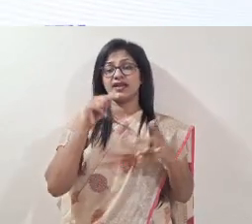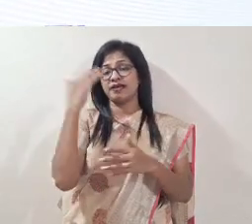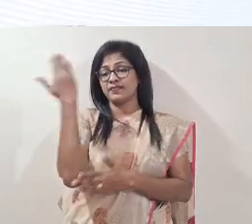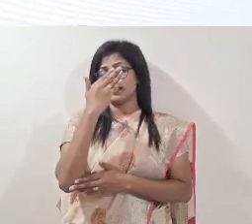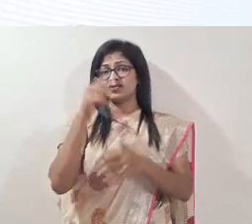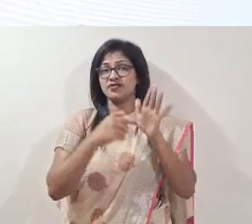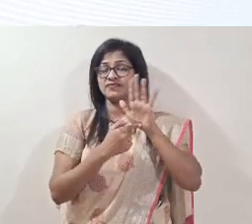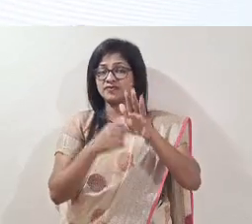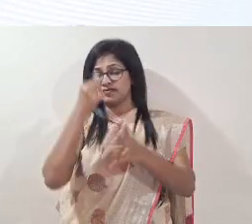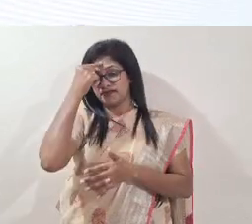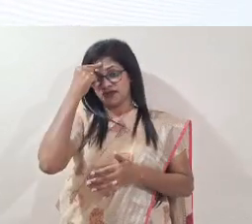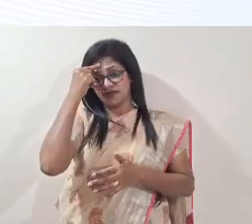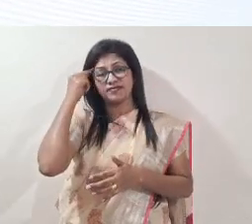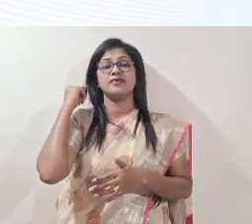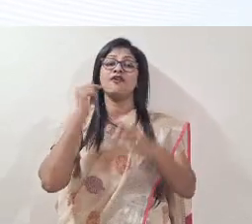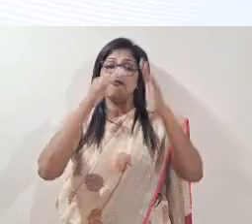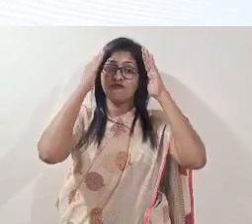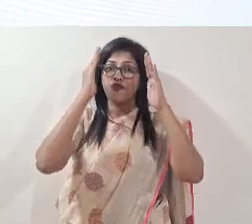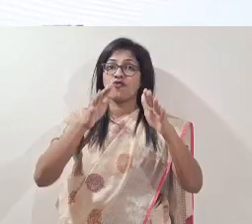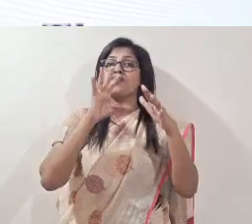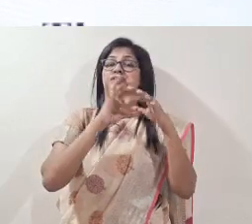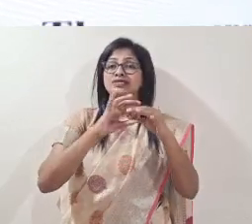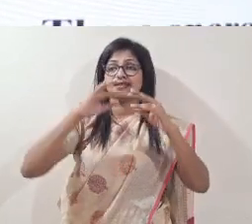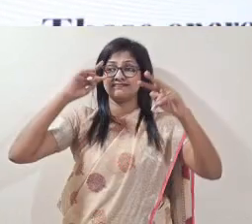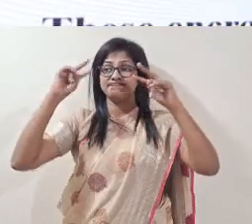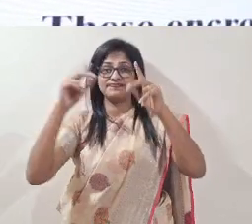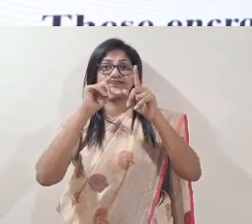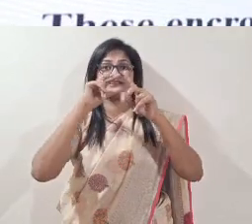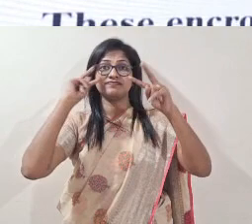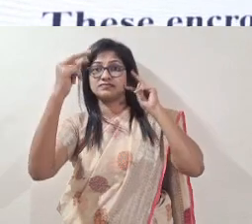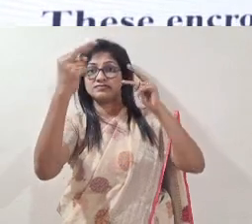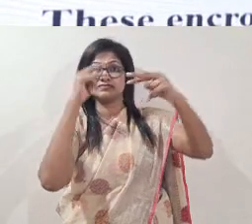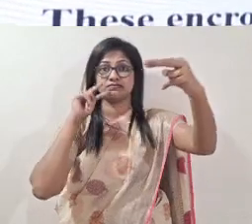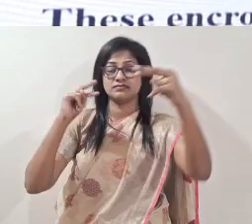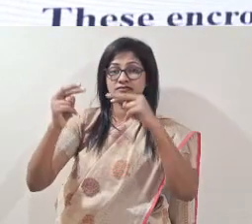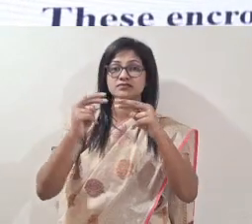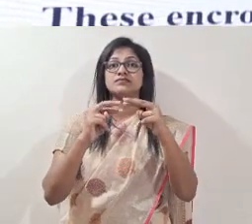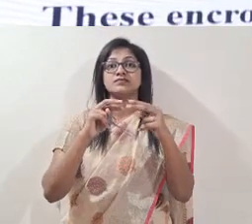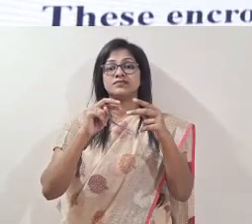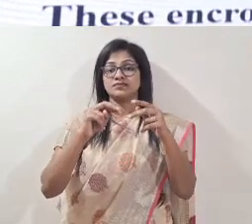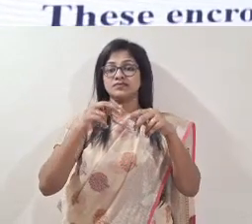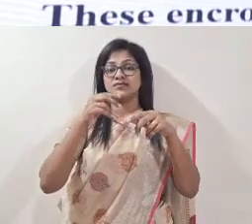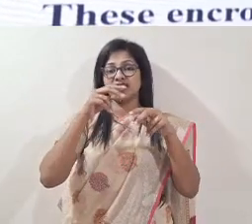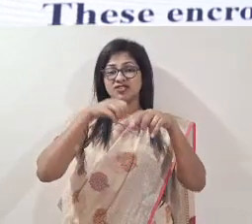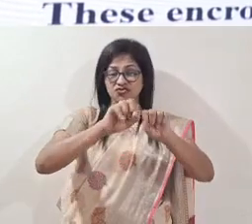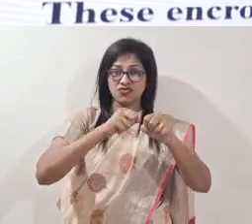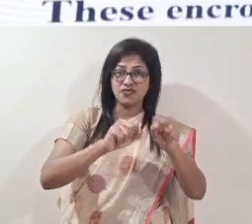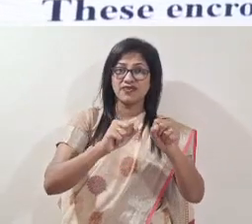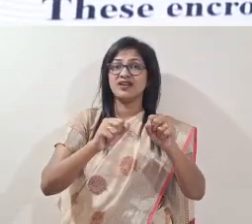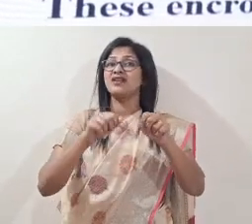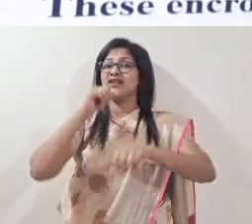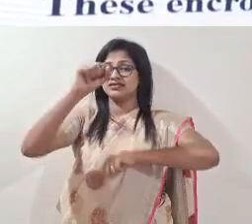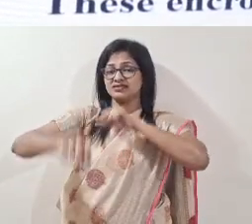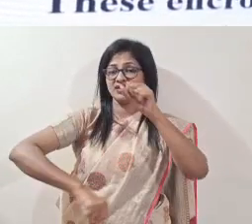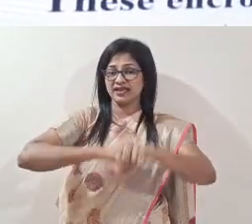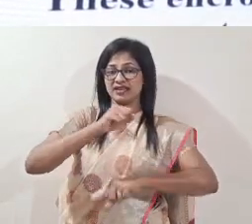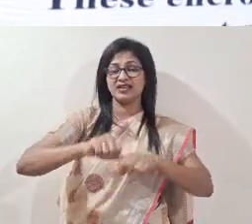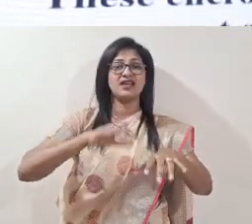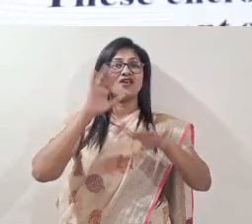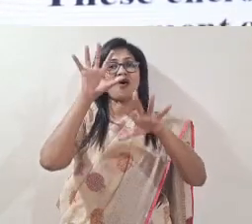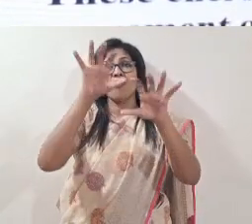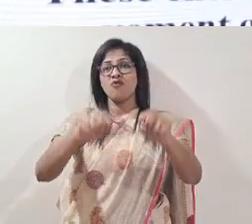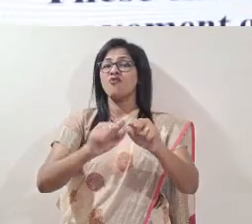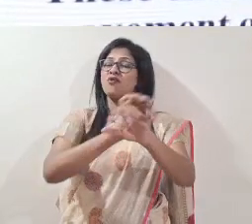problem particularly focuses on the dynamic encroachments. Those are the two-wheelers and the cyclists